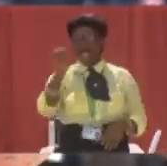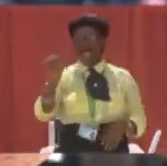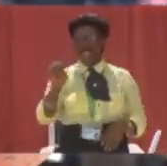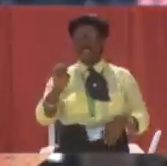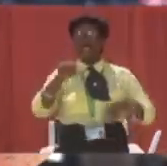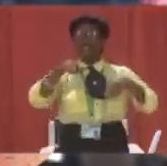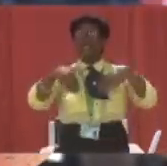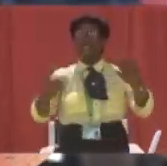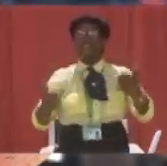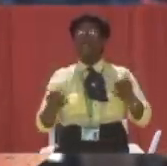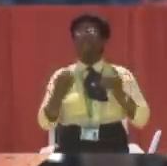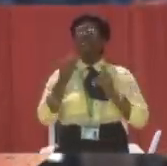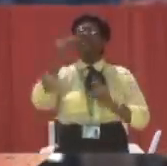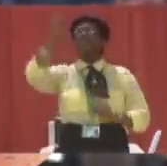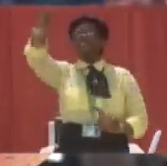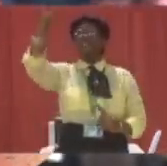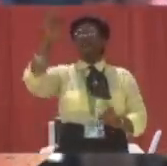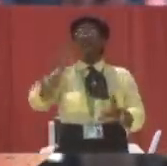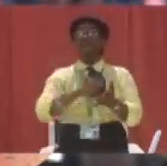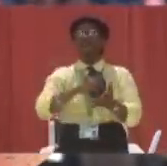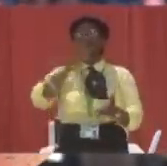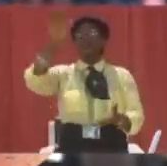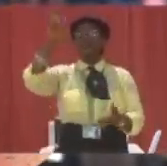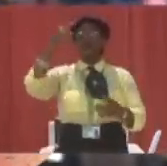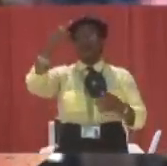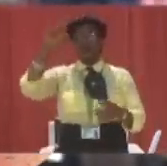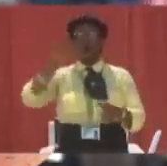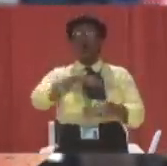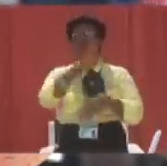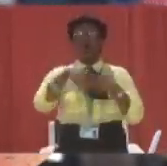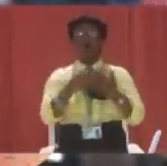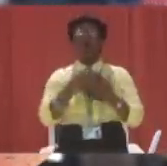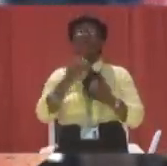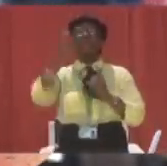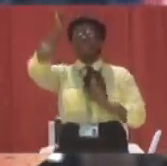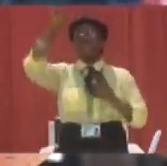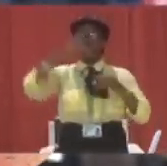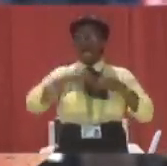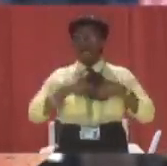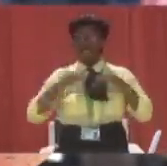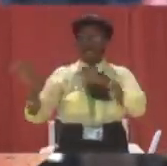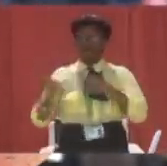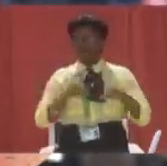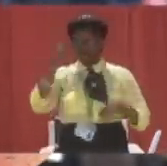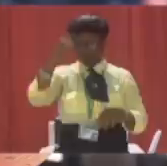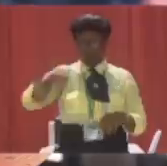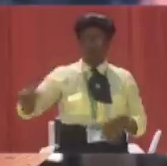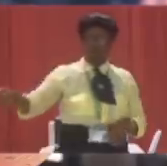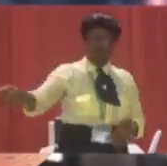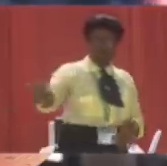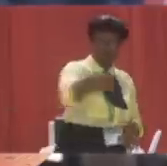Give Him glory for all He has done for you since the beginning of this year.